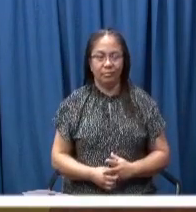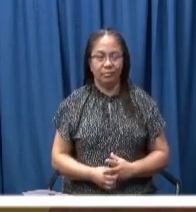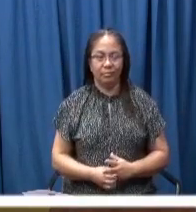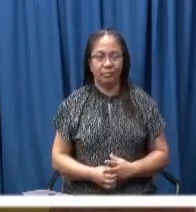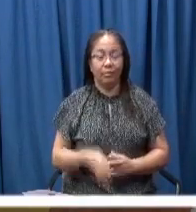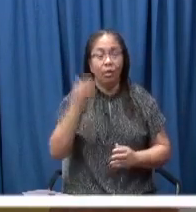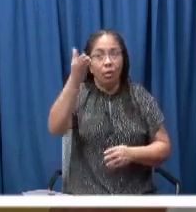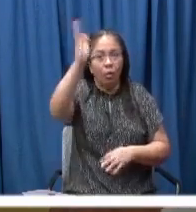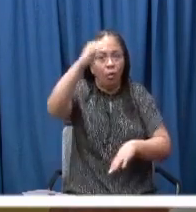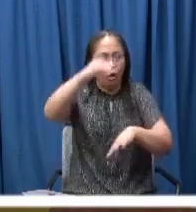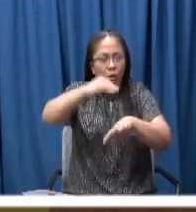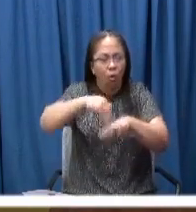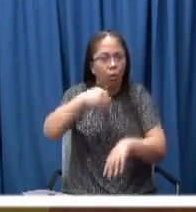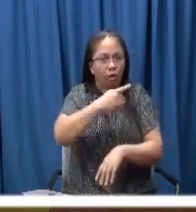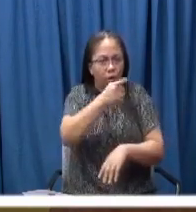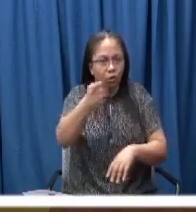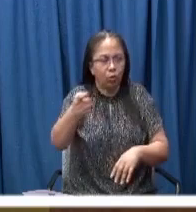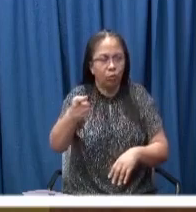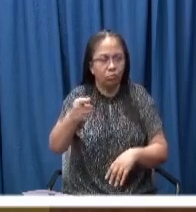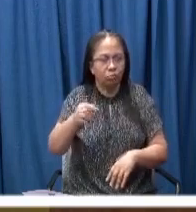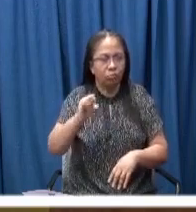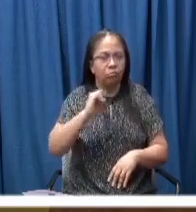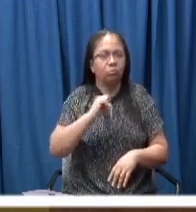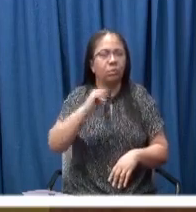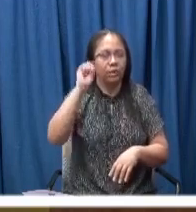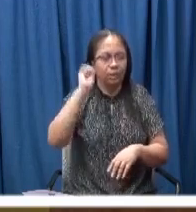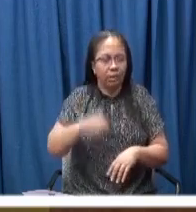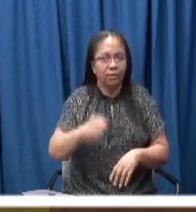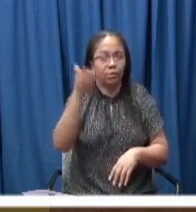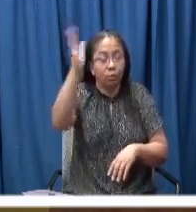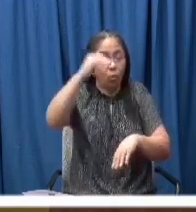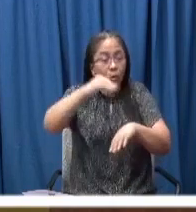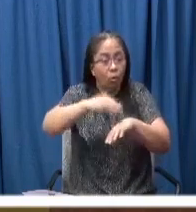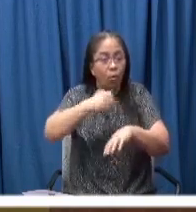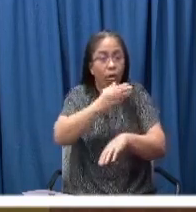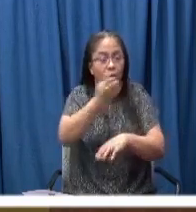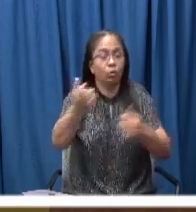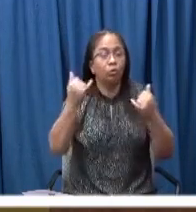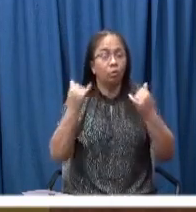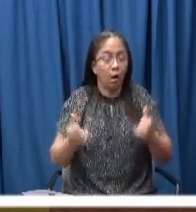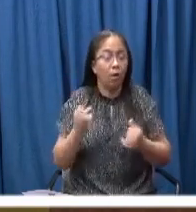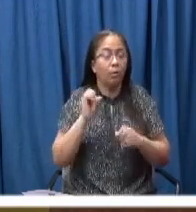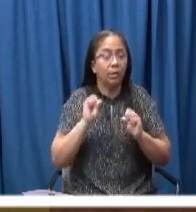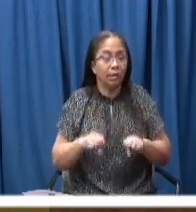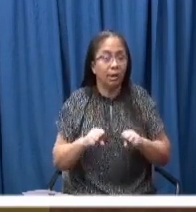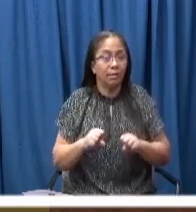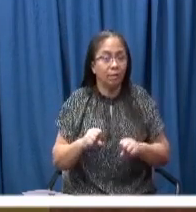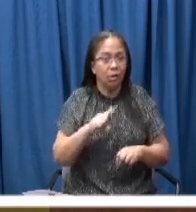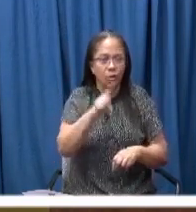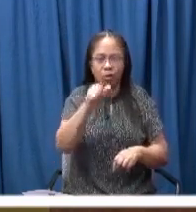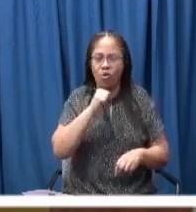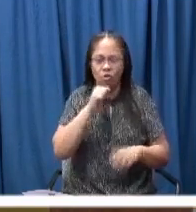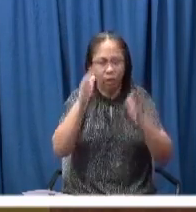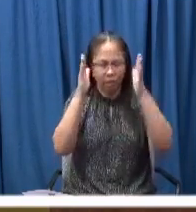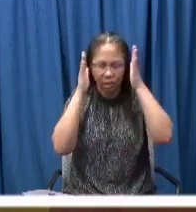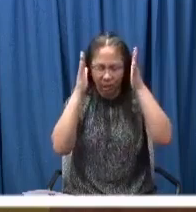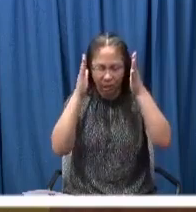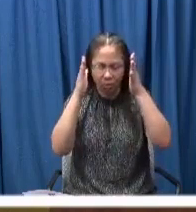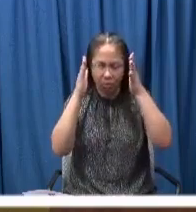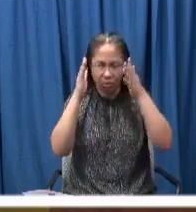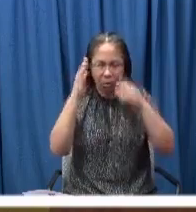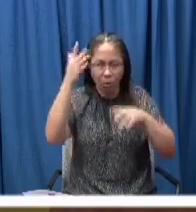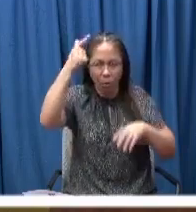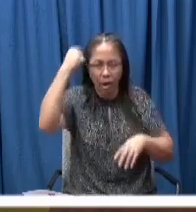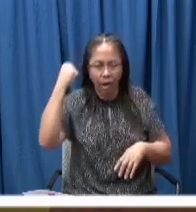God is calling you. He's calling you to something. Something that you're not hearing because you've been too